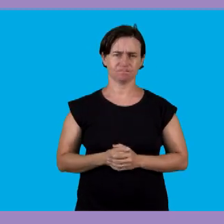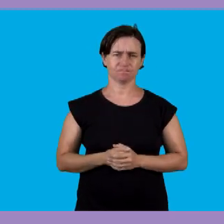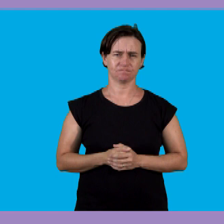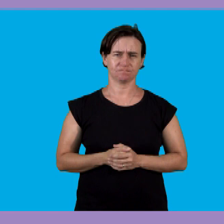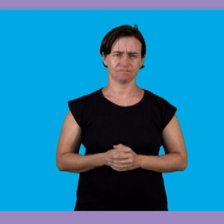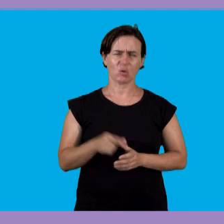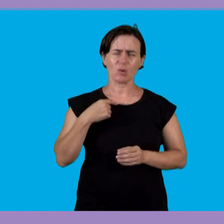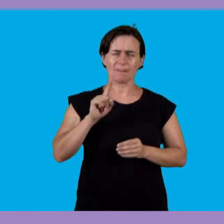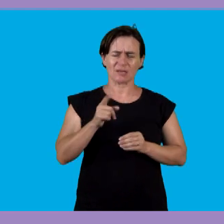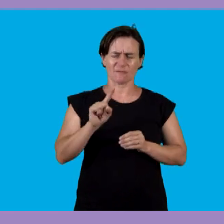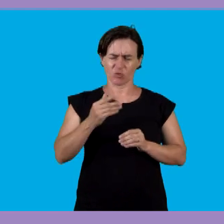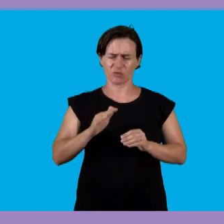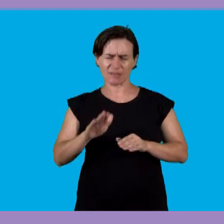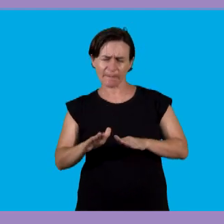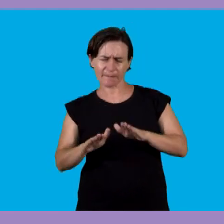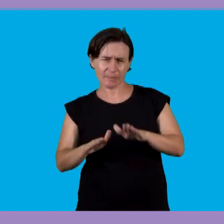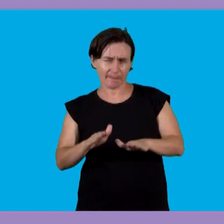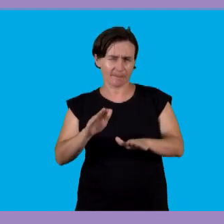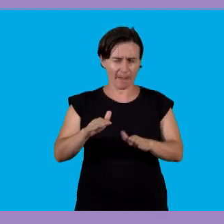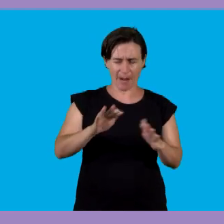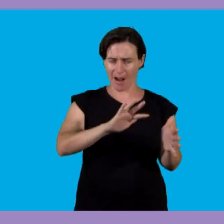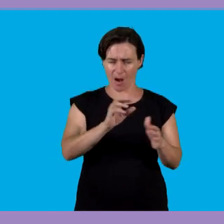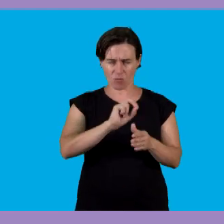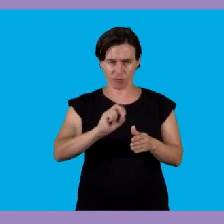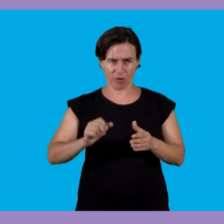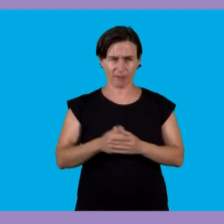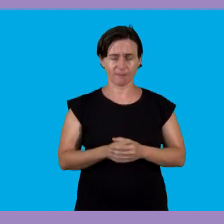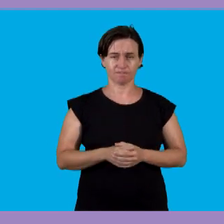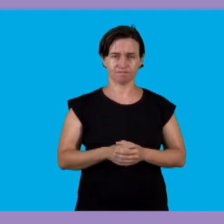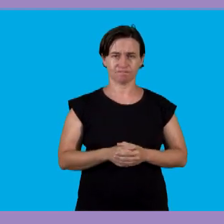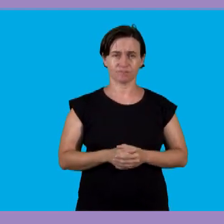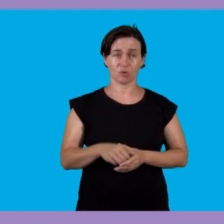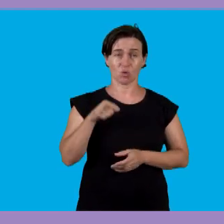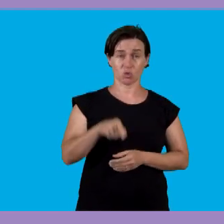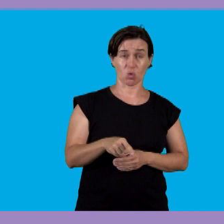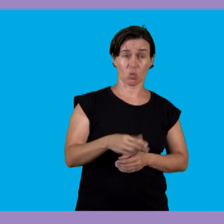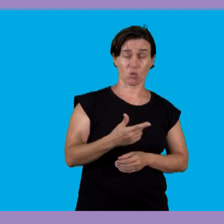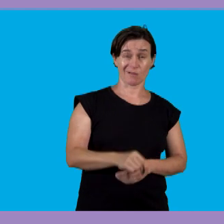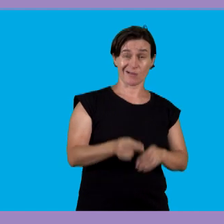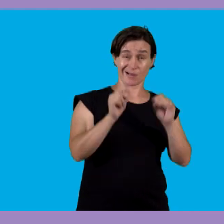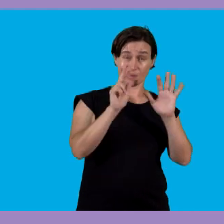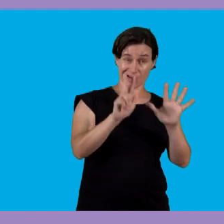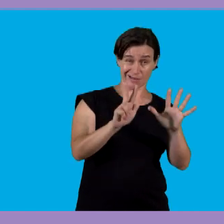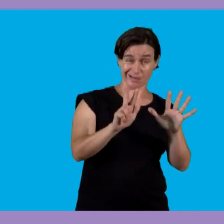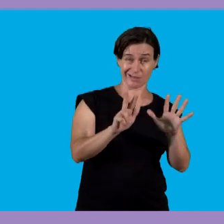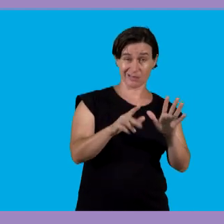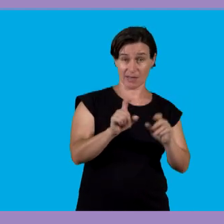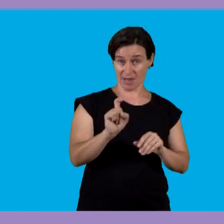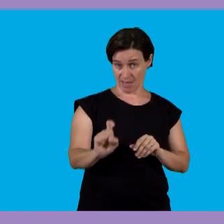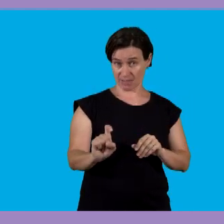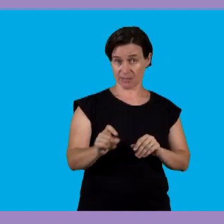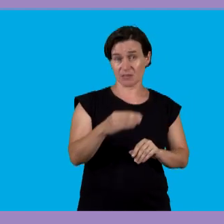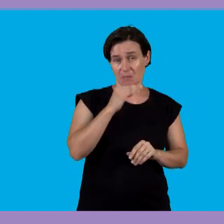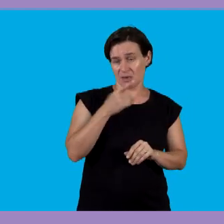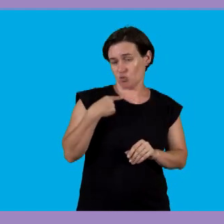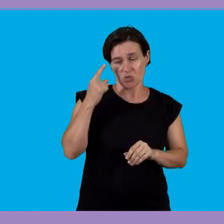at this statements step by step. So we are going to multiply an unknown number by 8. So that is going to be 8